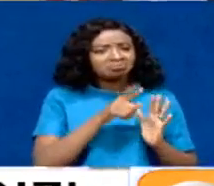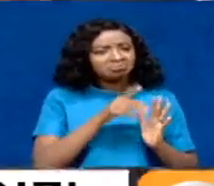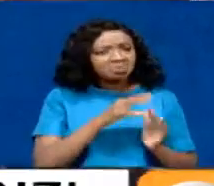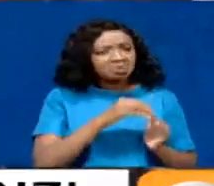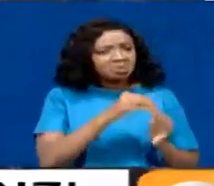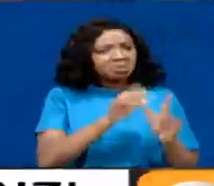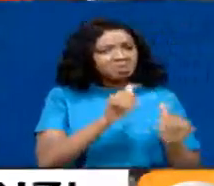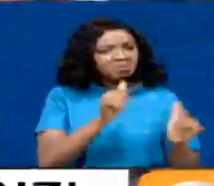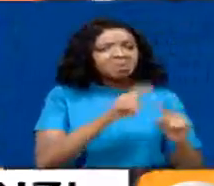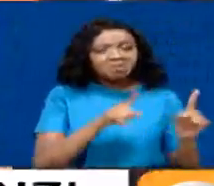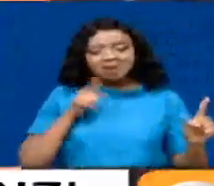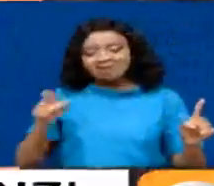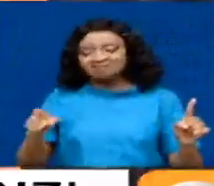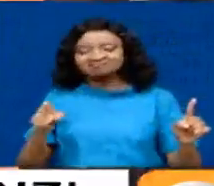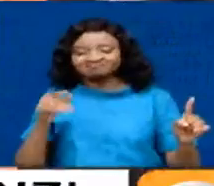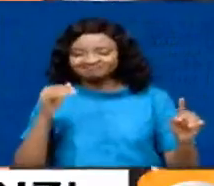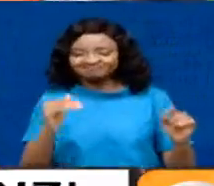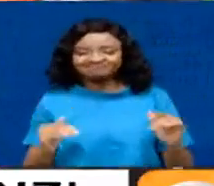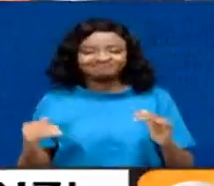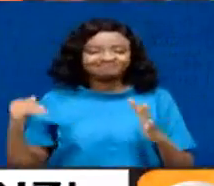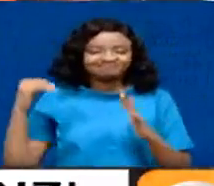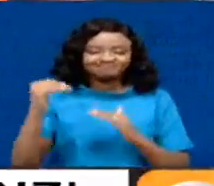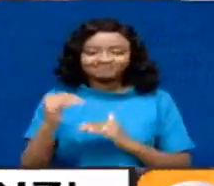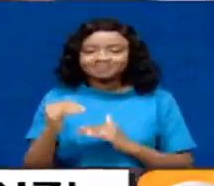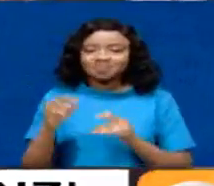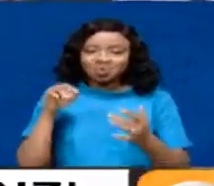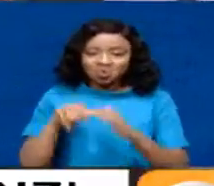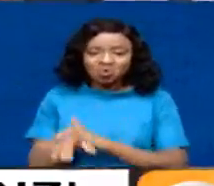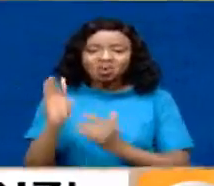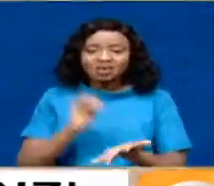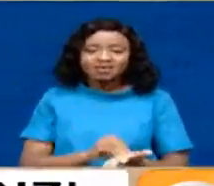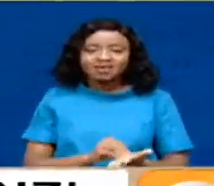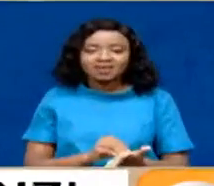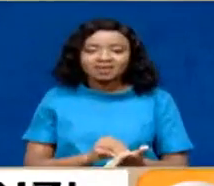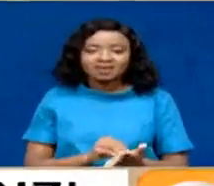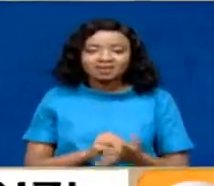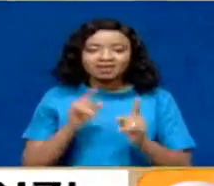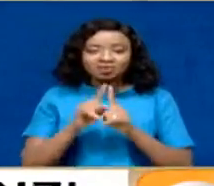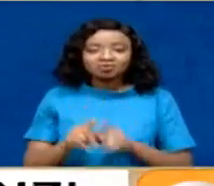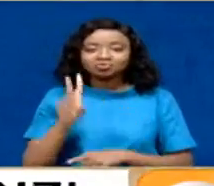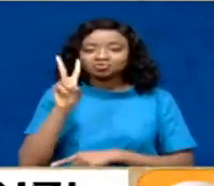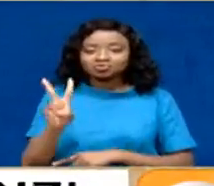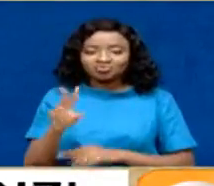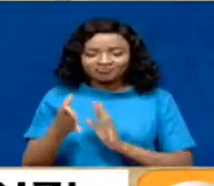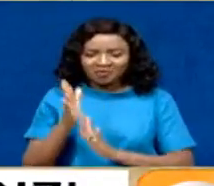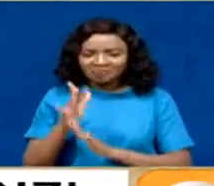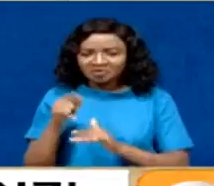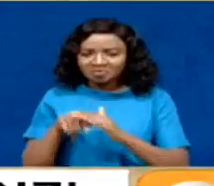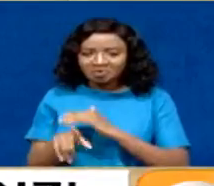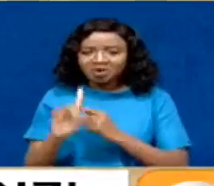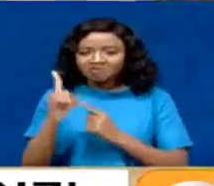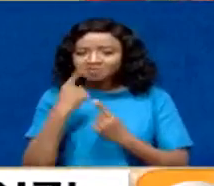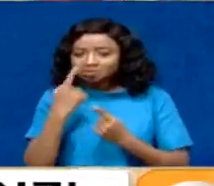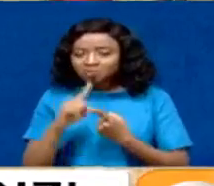3 points. However, the policemen camped in KDF's goal area, and their efforts paid off as they scored 2 quick goals. The